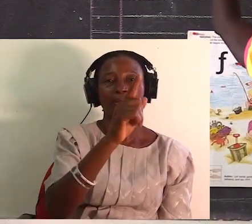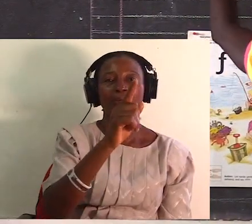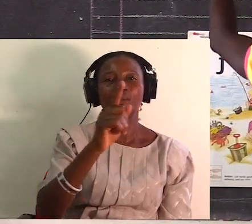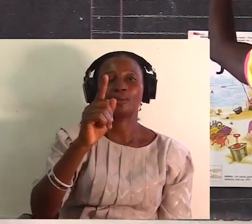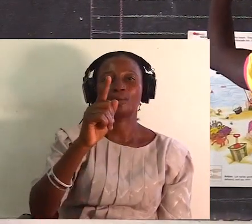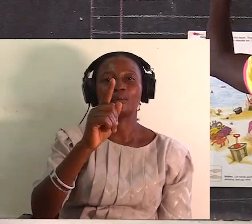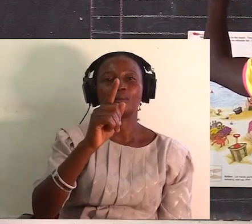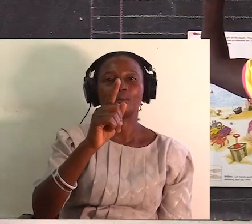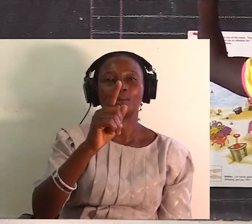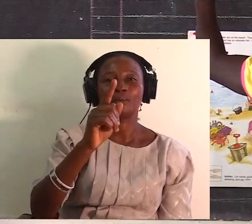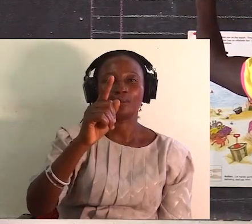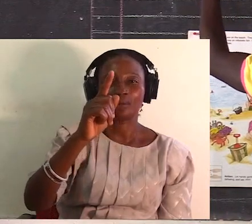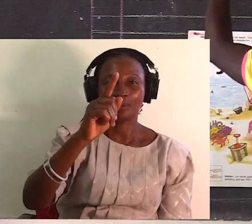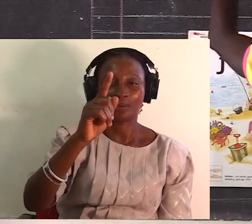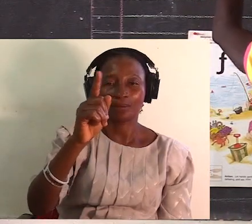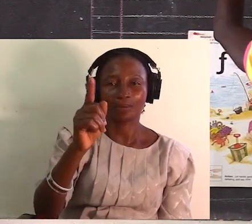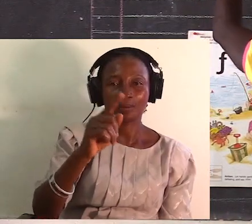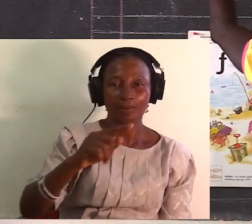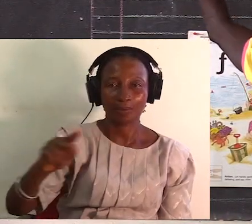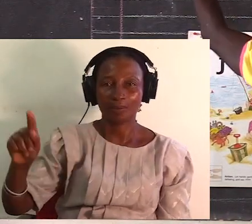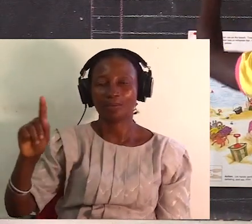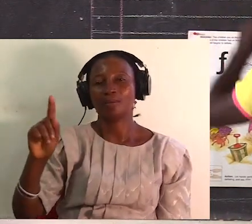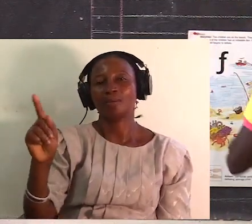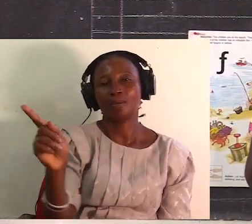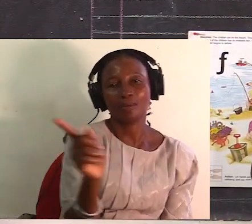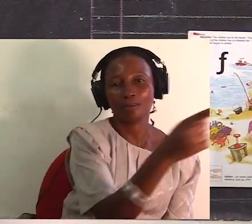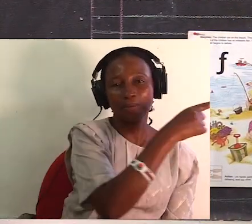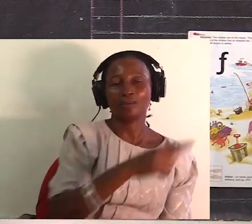Curly down, curve, and